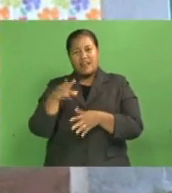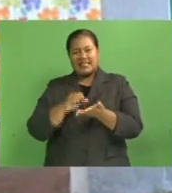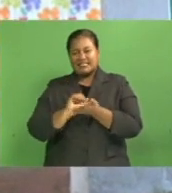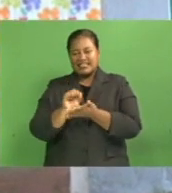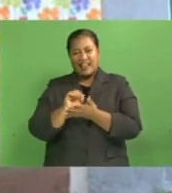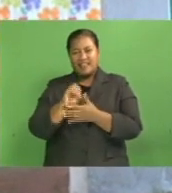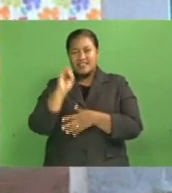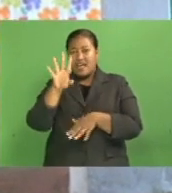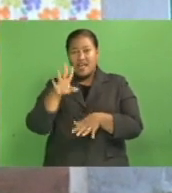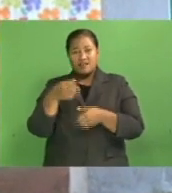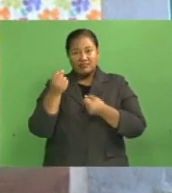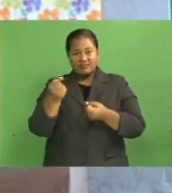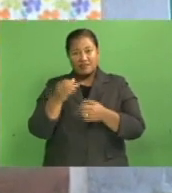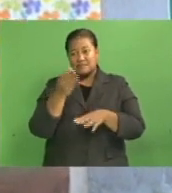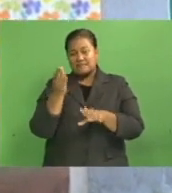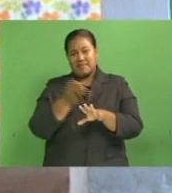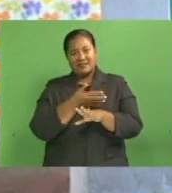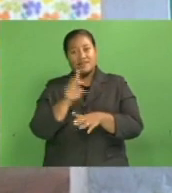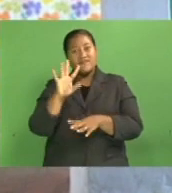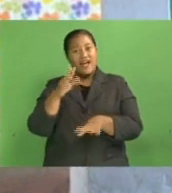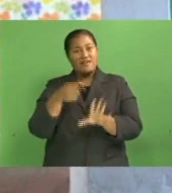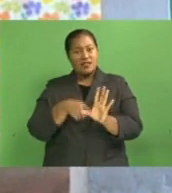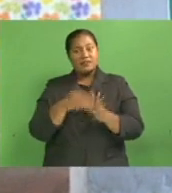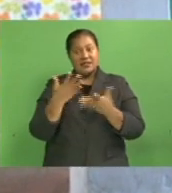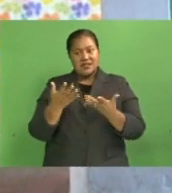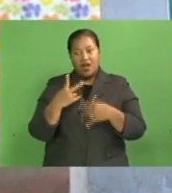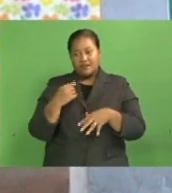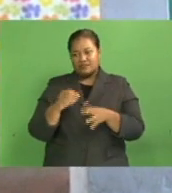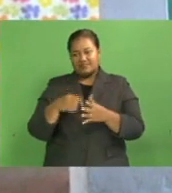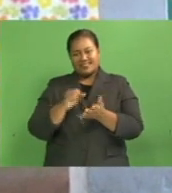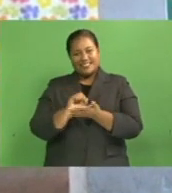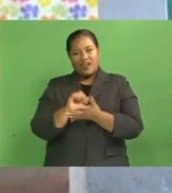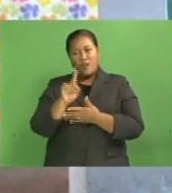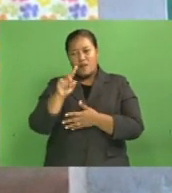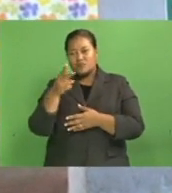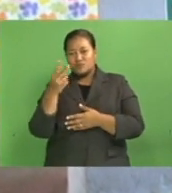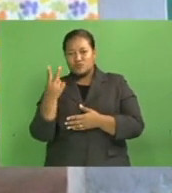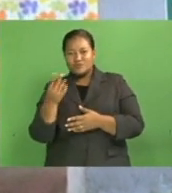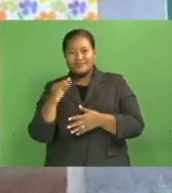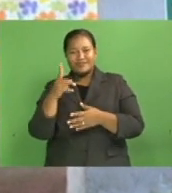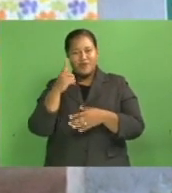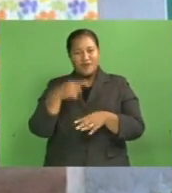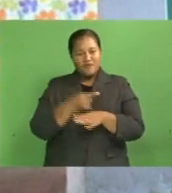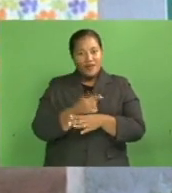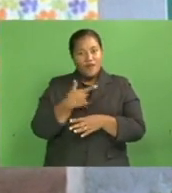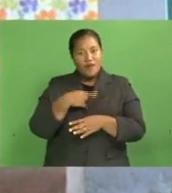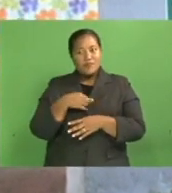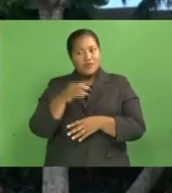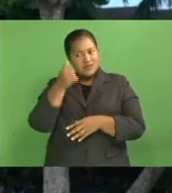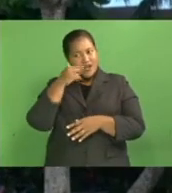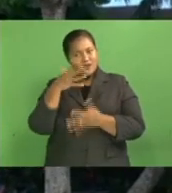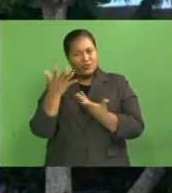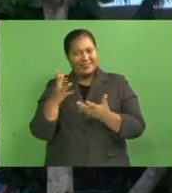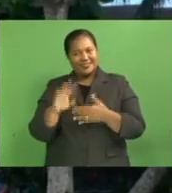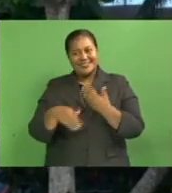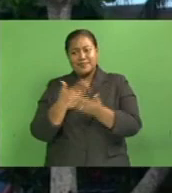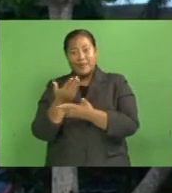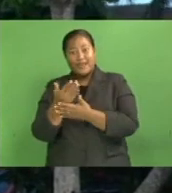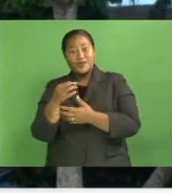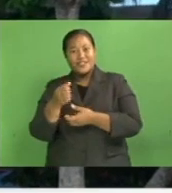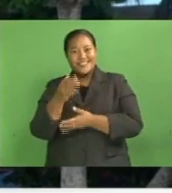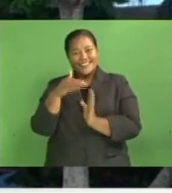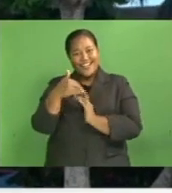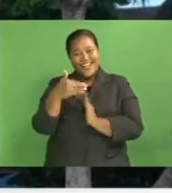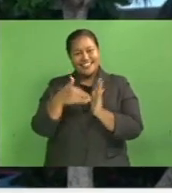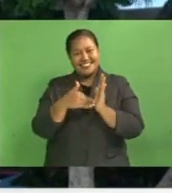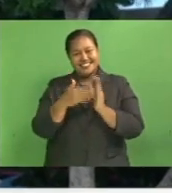years. But now I can only sell 1 to 2 in a week, and I determine the tambua price tags based on their size. The budget